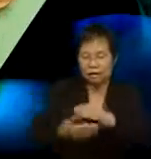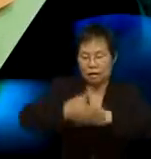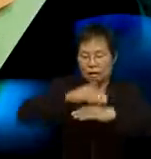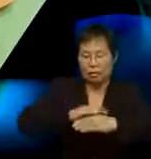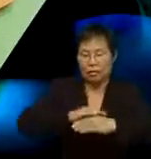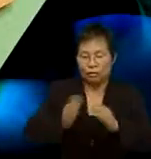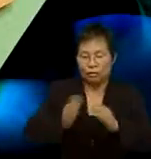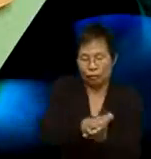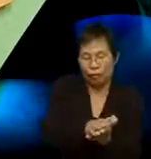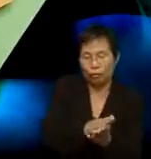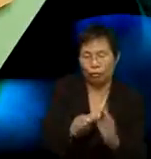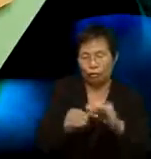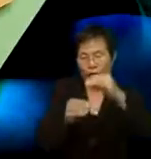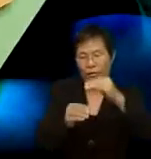fold